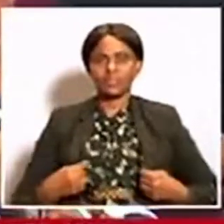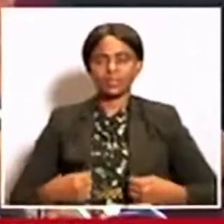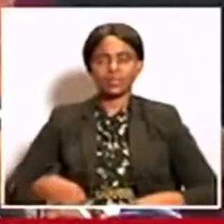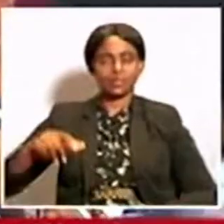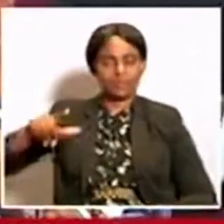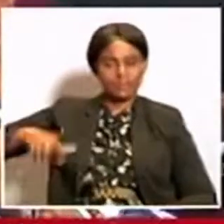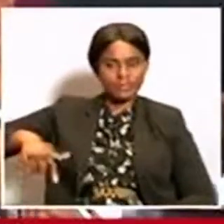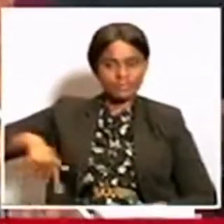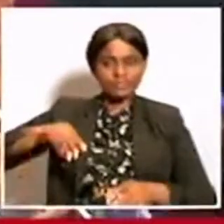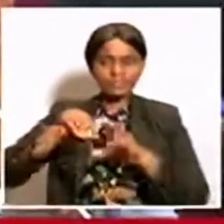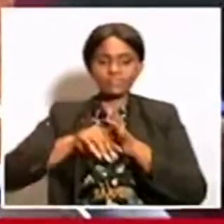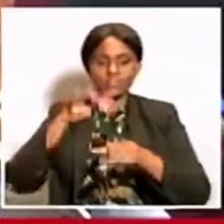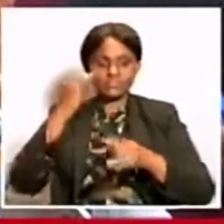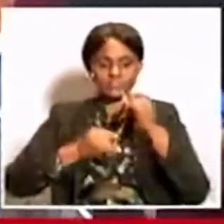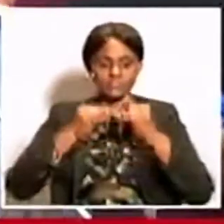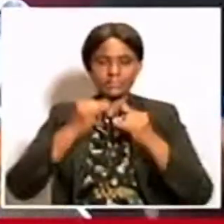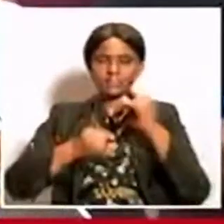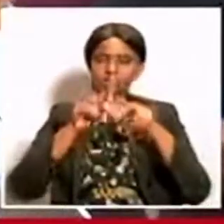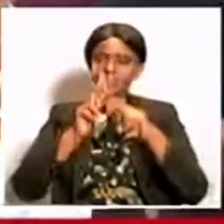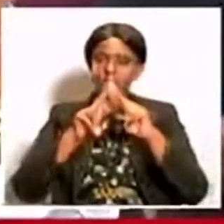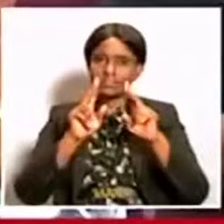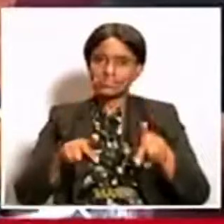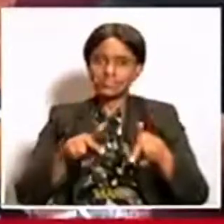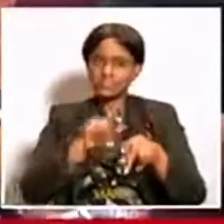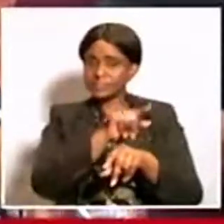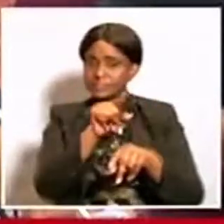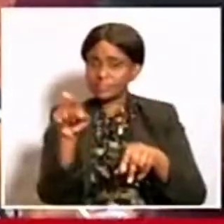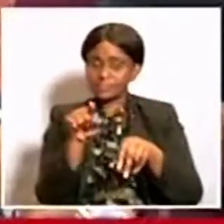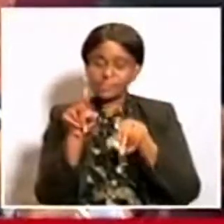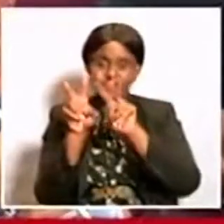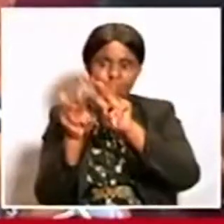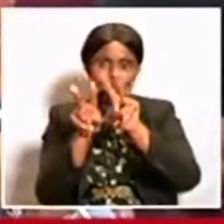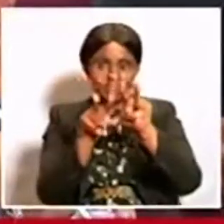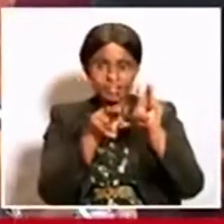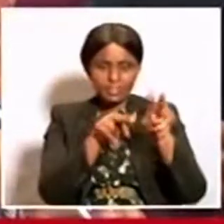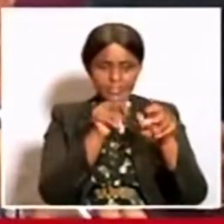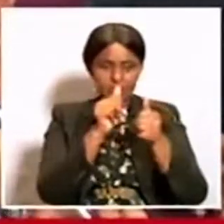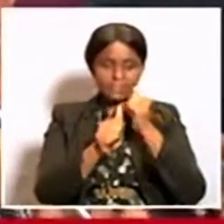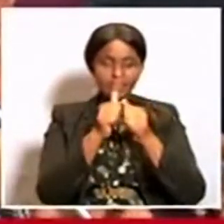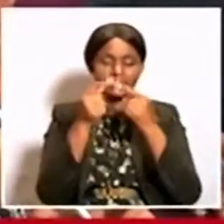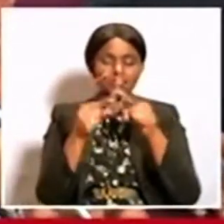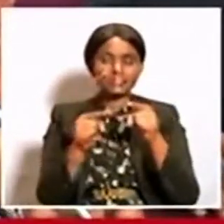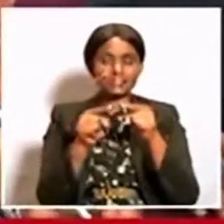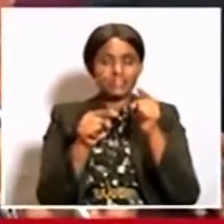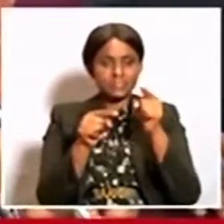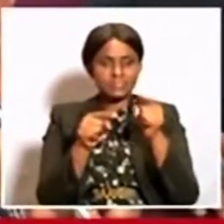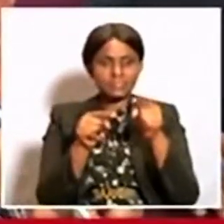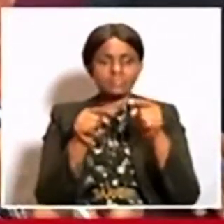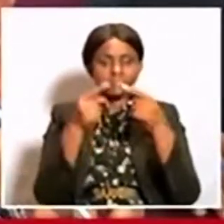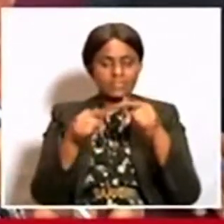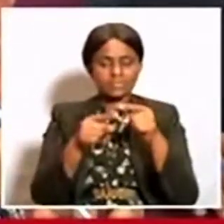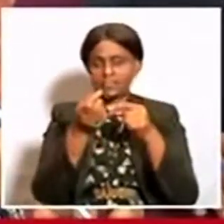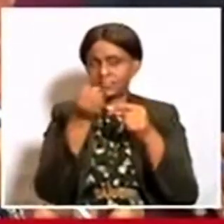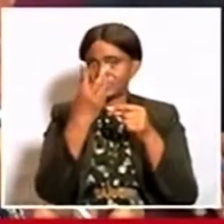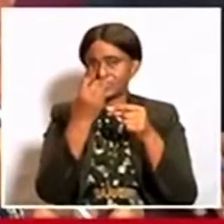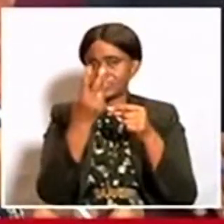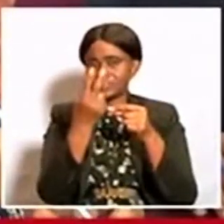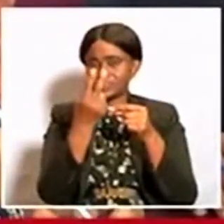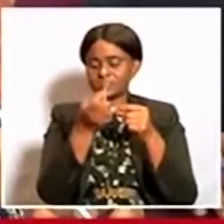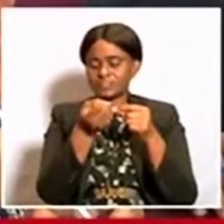Delay in completion, Chair. The physical inspection carried out on was carried out on 12.